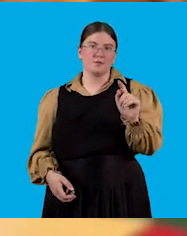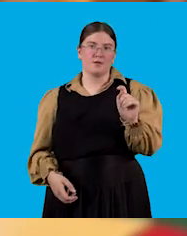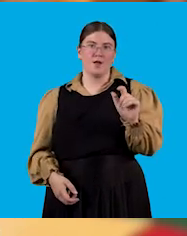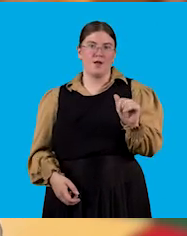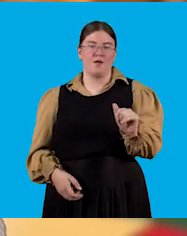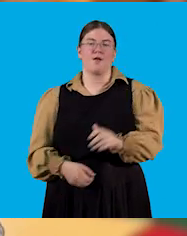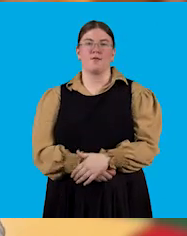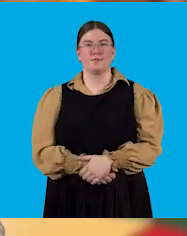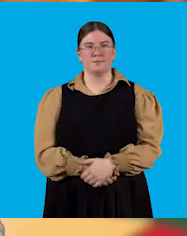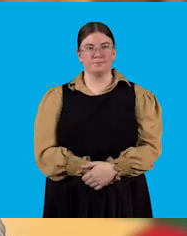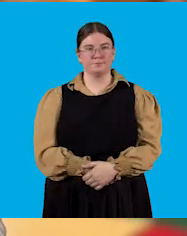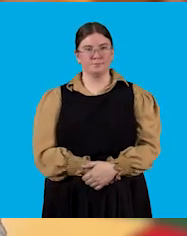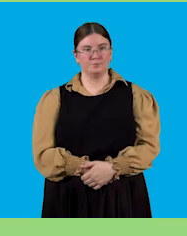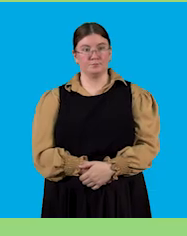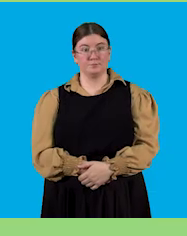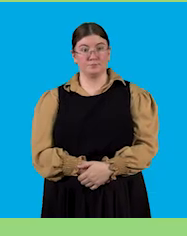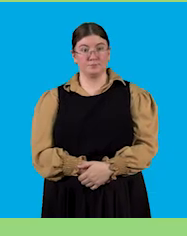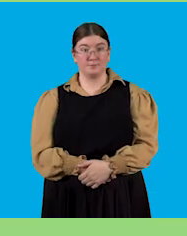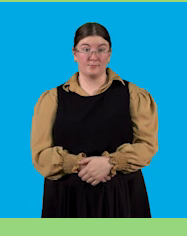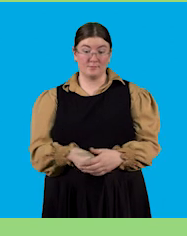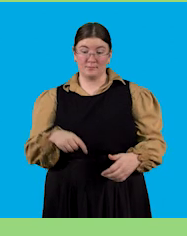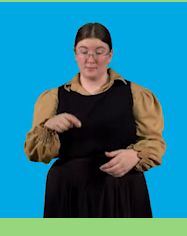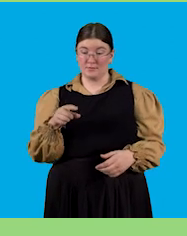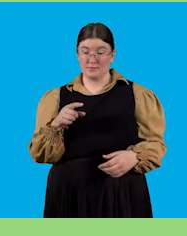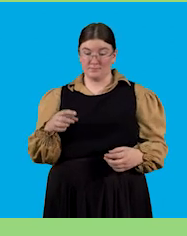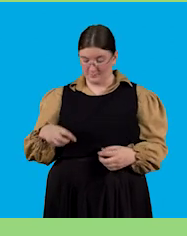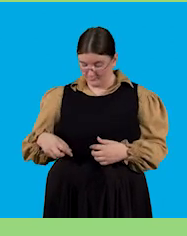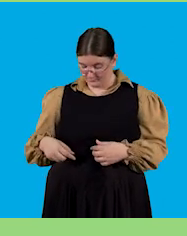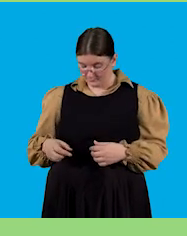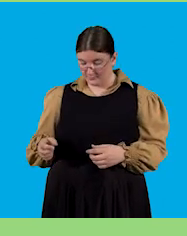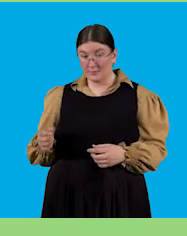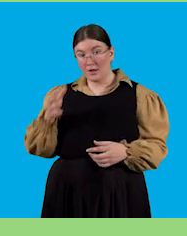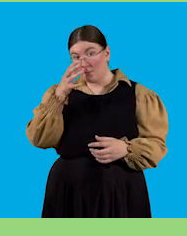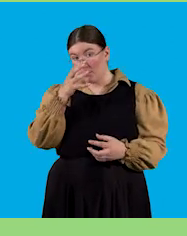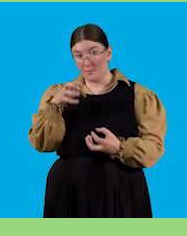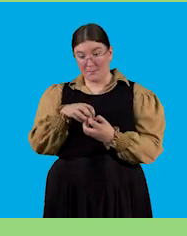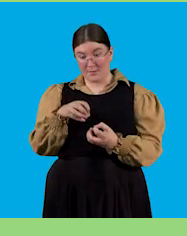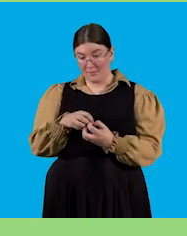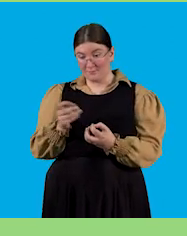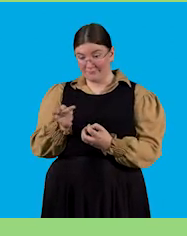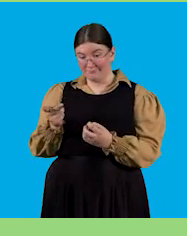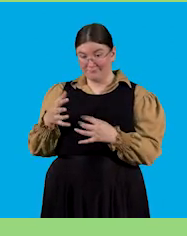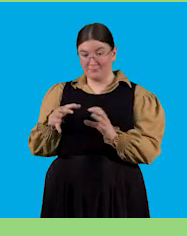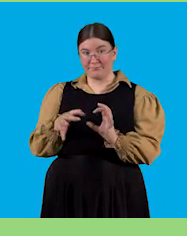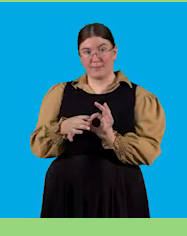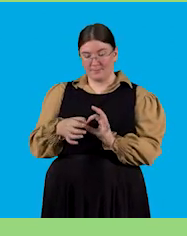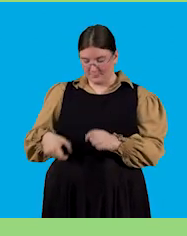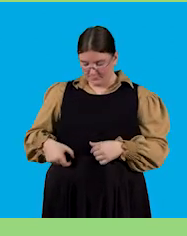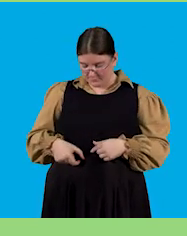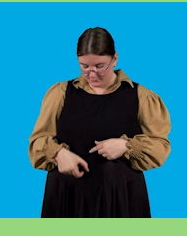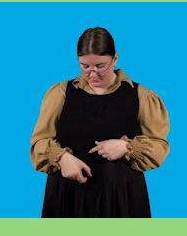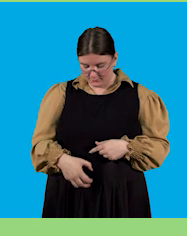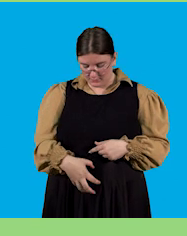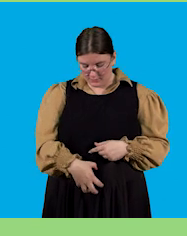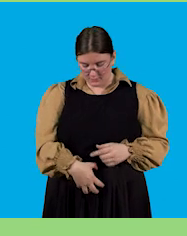happened. So once the zygote has implanted itself on the uterus wall, cell division will